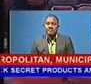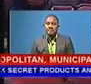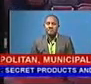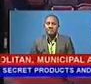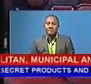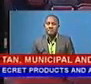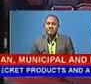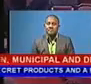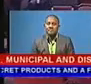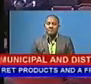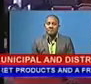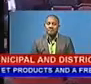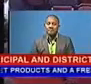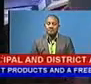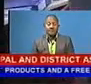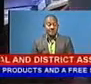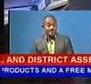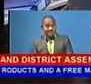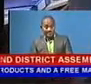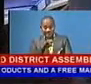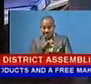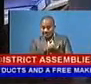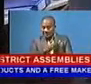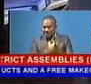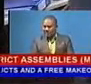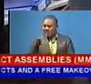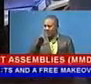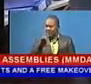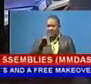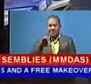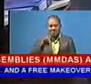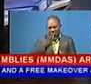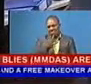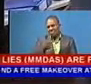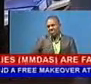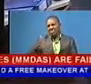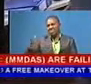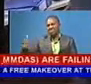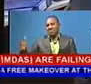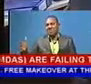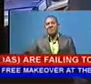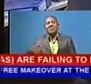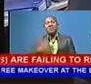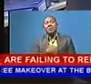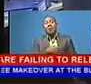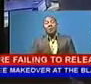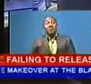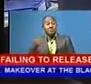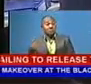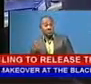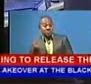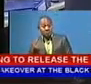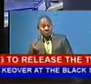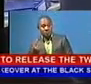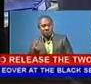What was standard at the time was the Exhibit C series, and also there's in